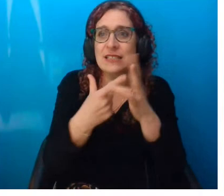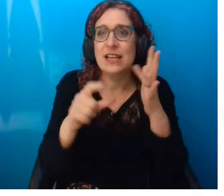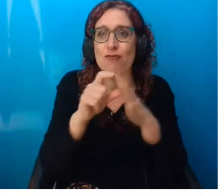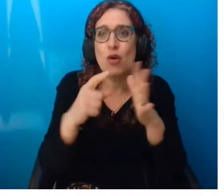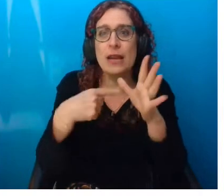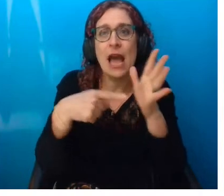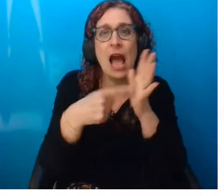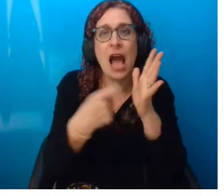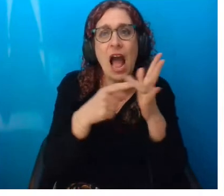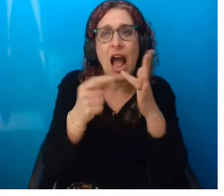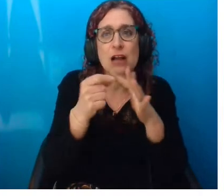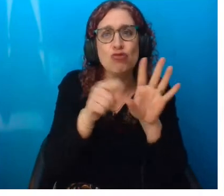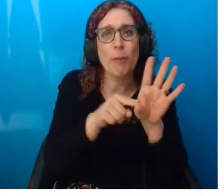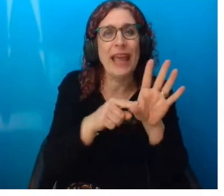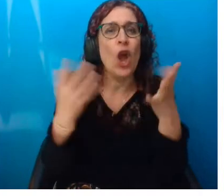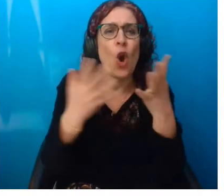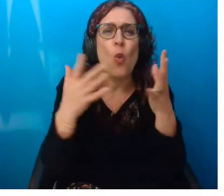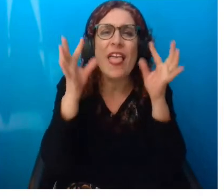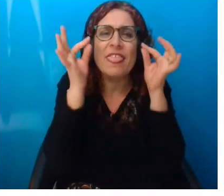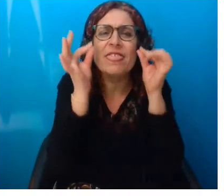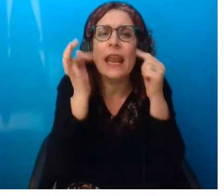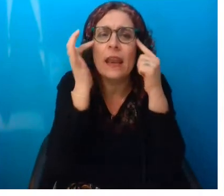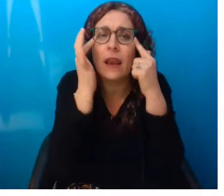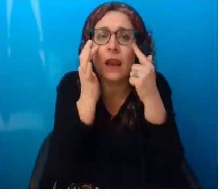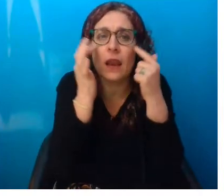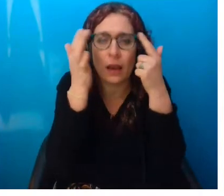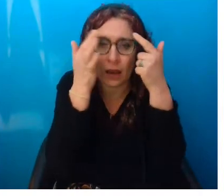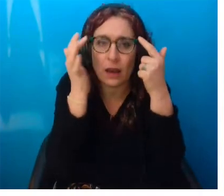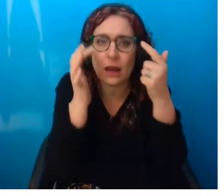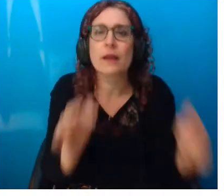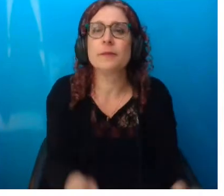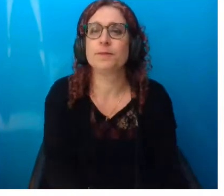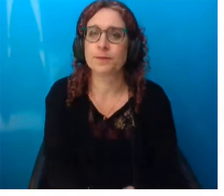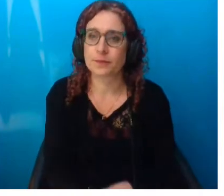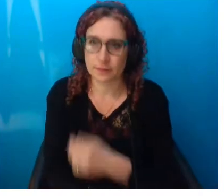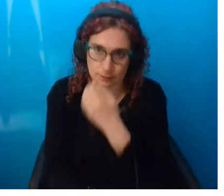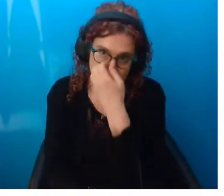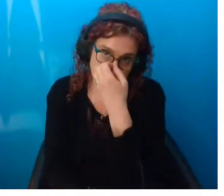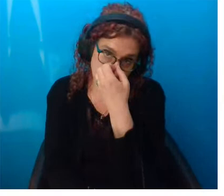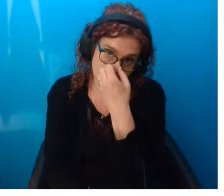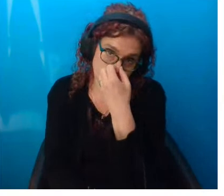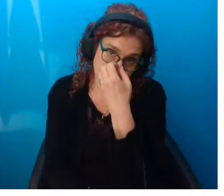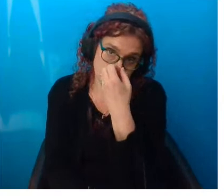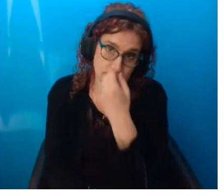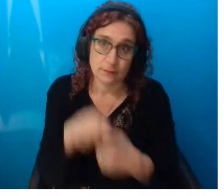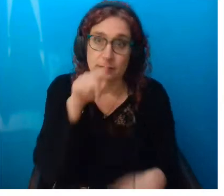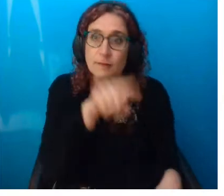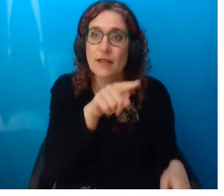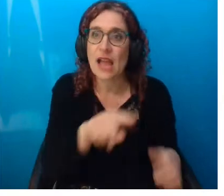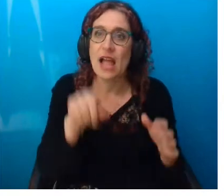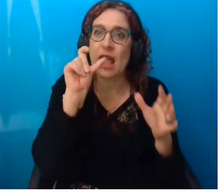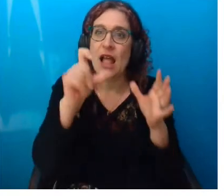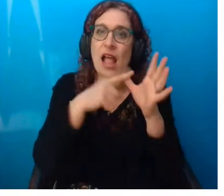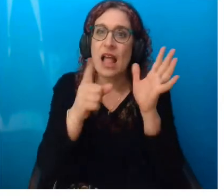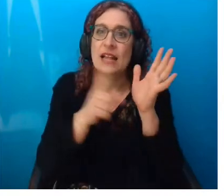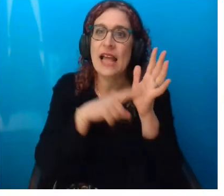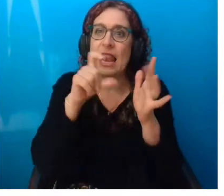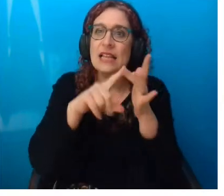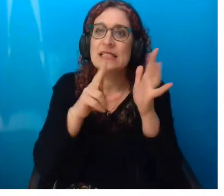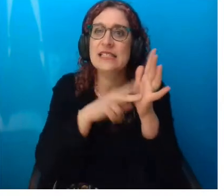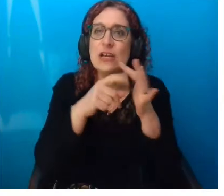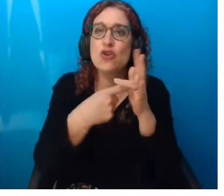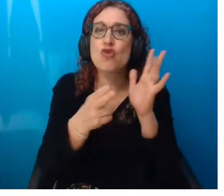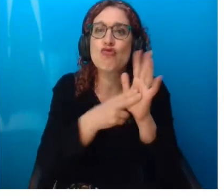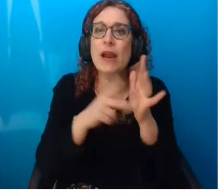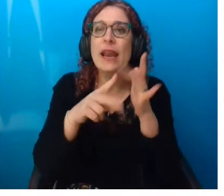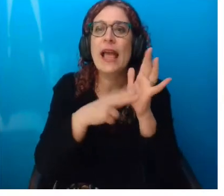that very thin area of skin. And calcineurin inhibitors and tacrolimus, it's a large molecule and it's actually only